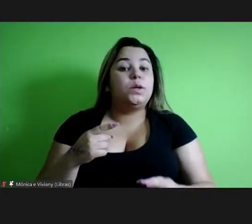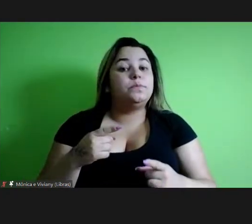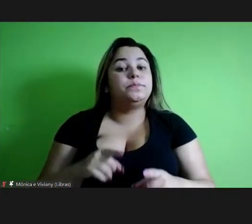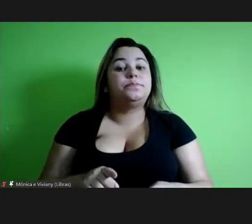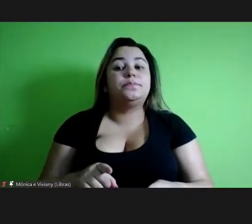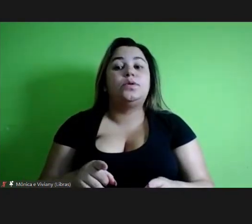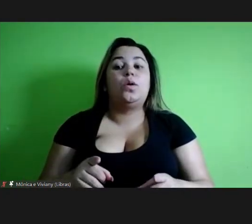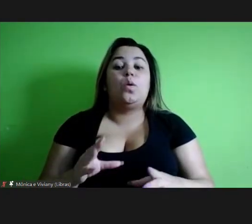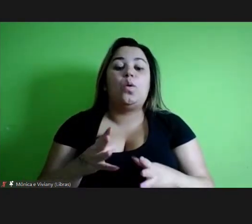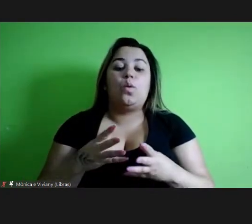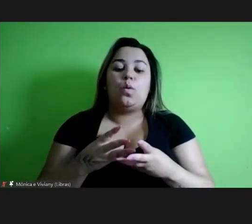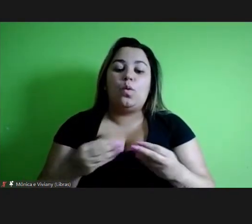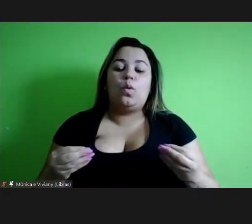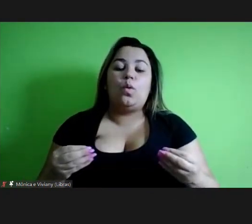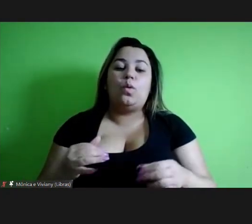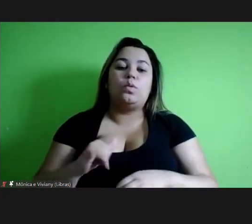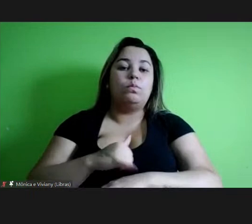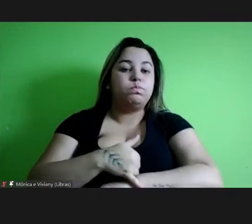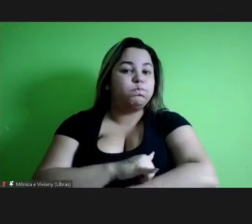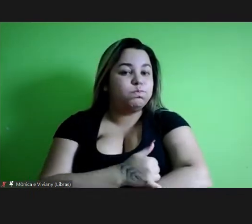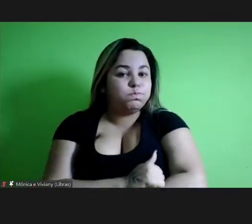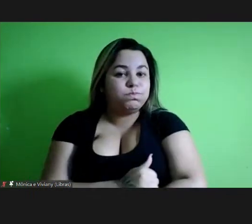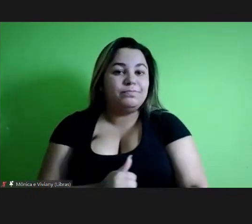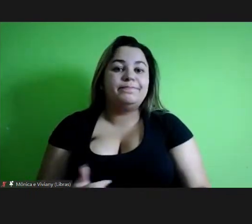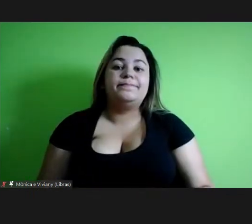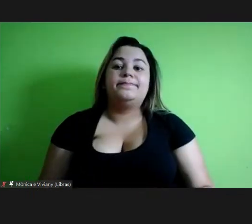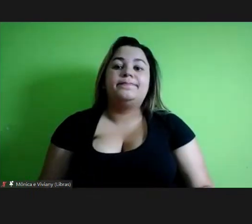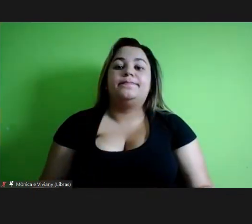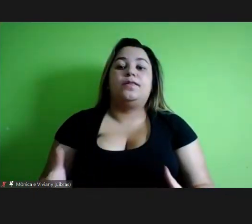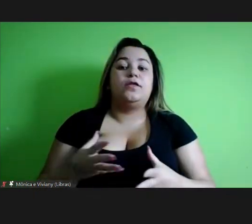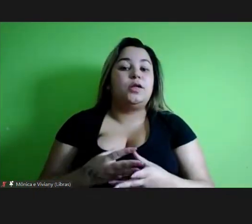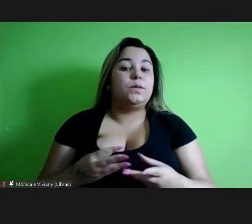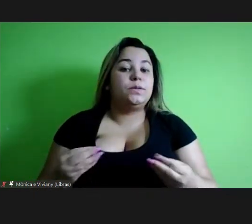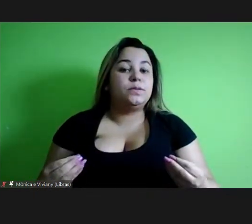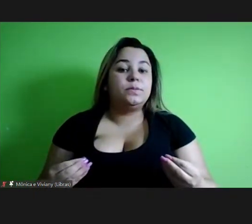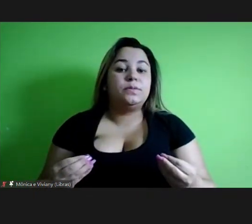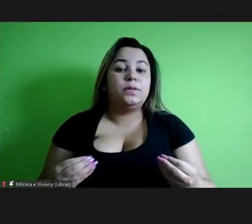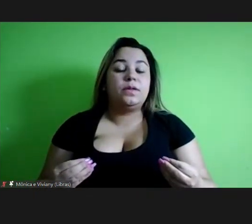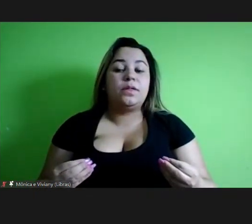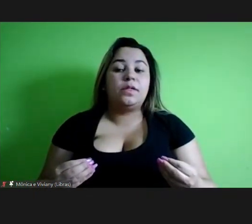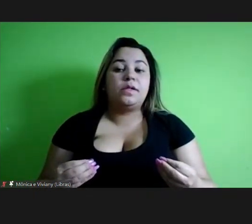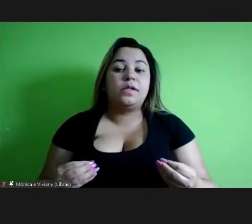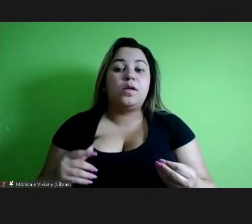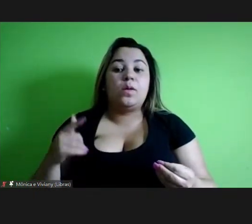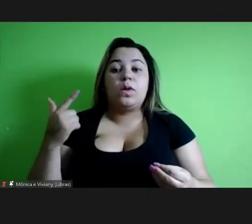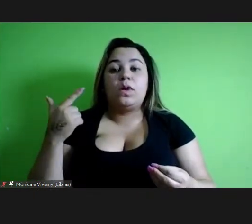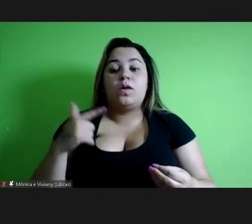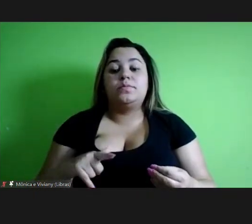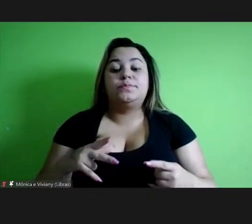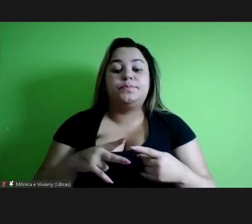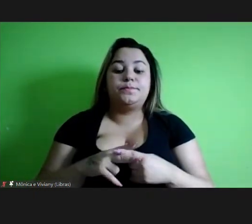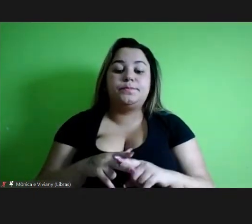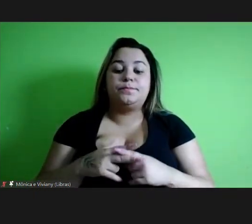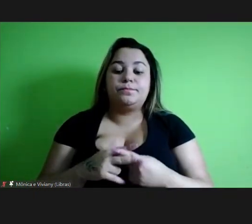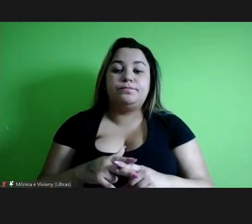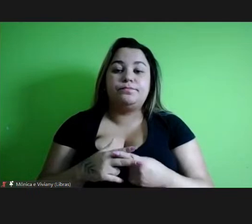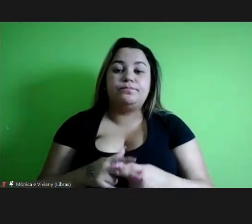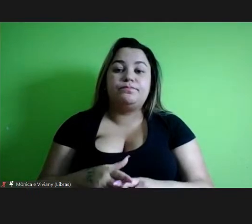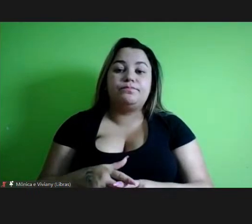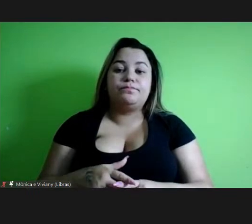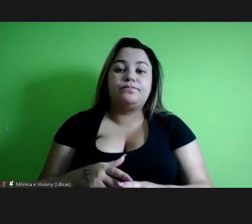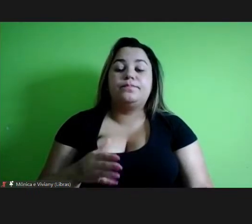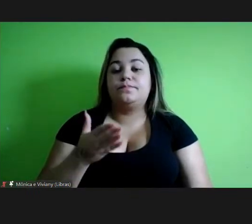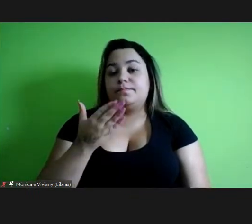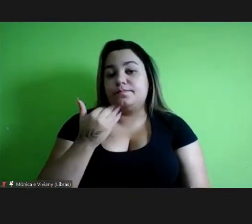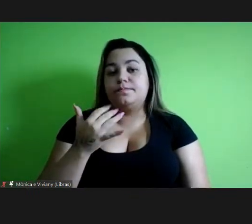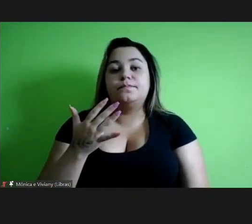how we fight obesity, and we have to prevent or to fight and prevent the other forms of